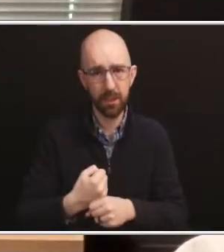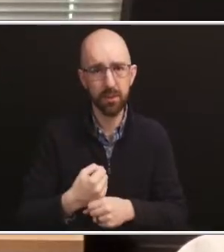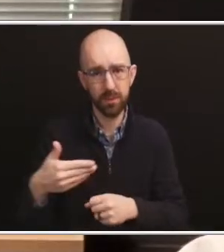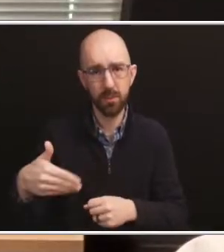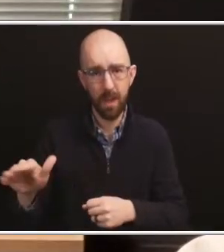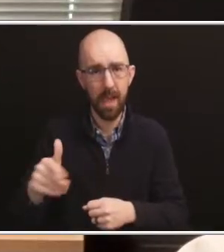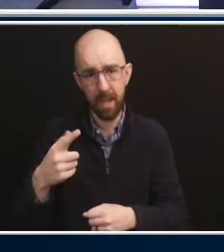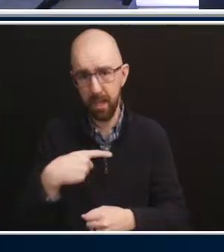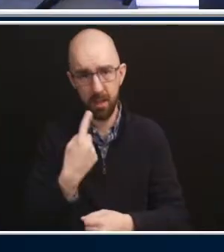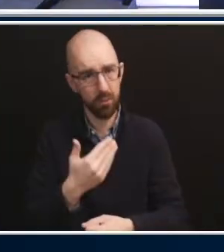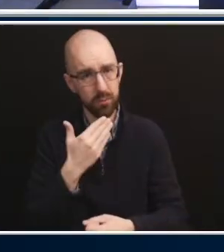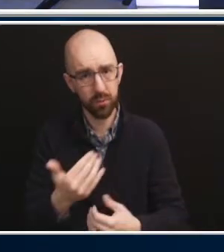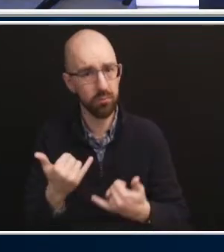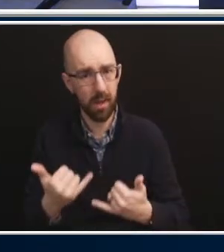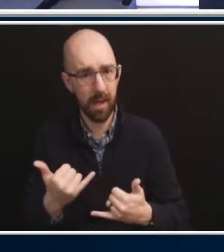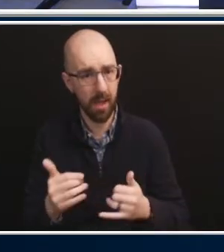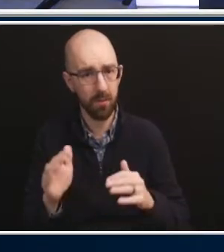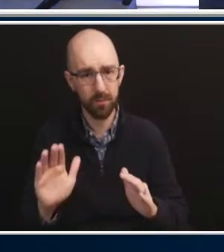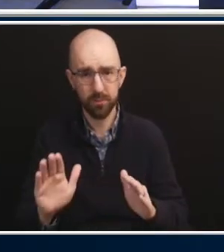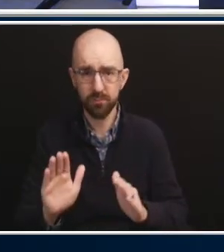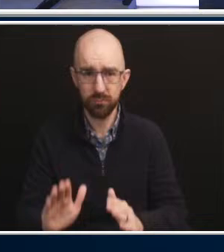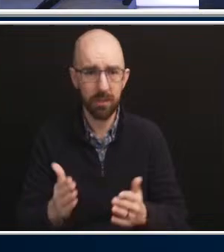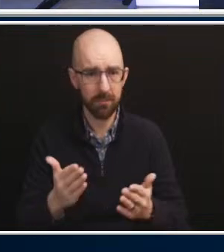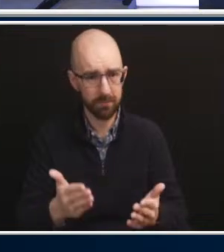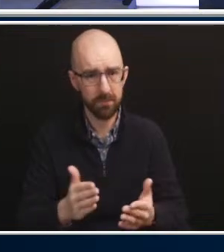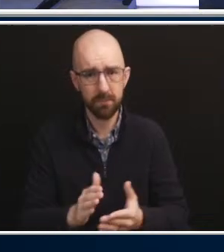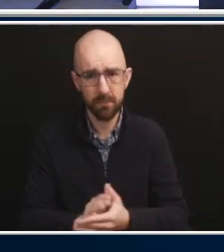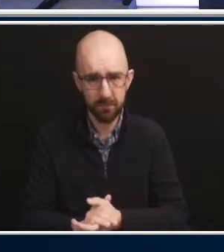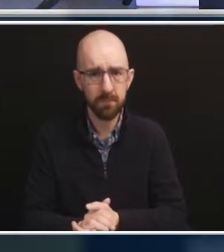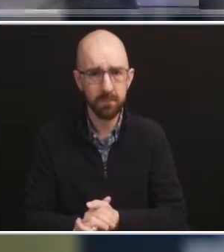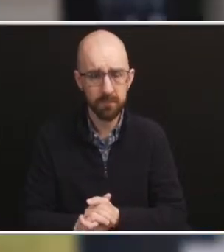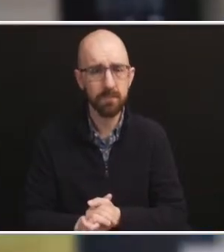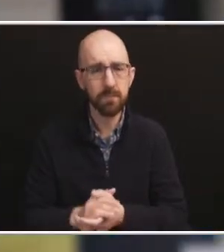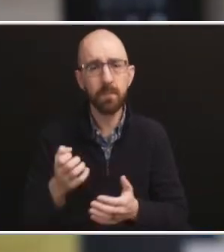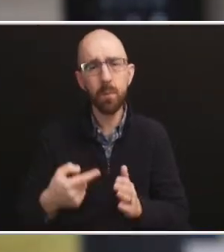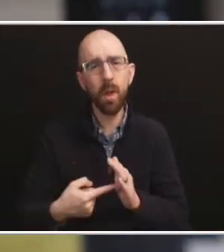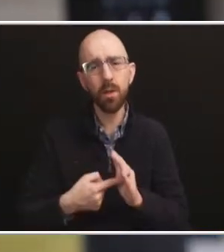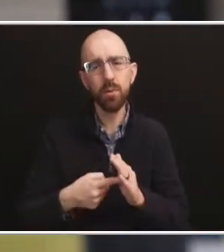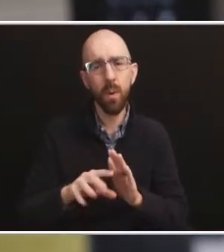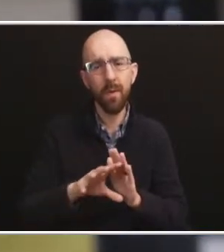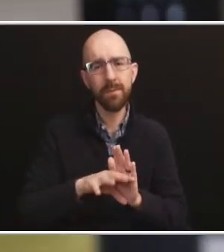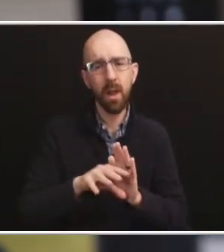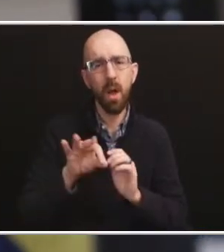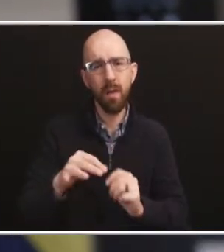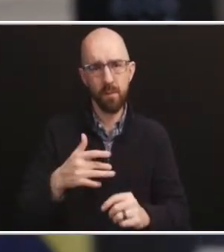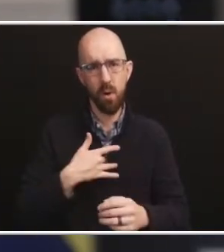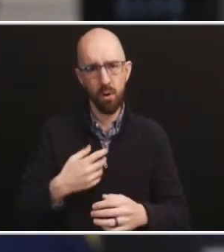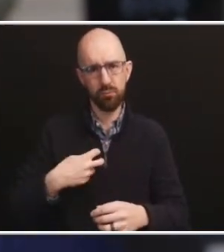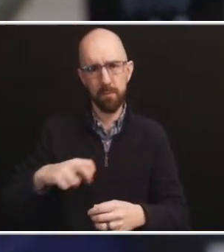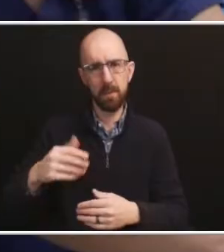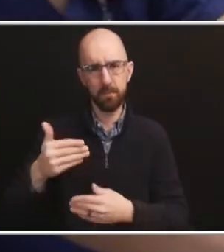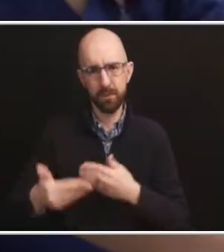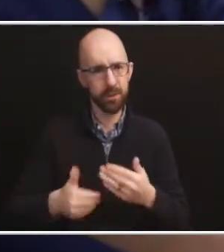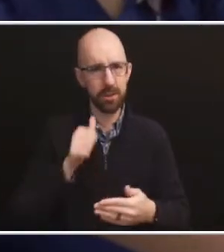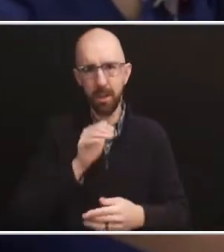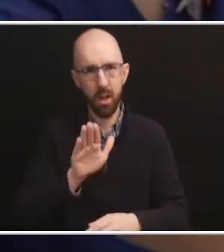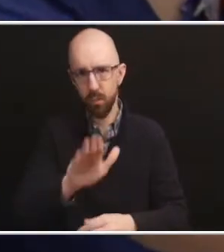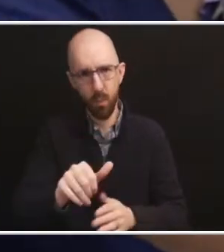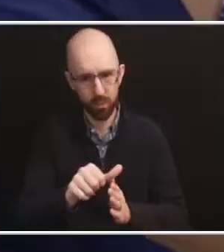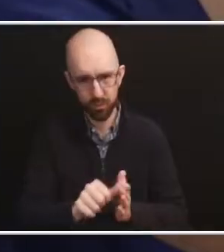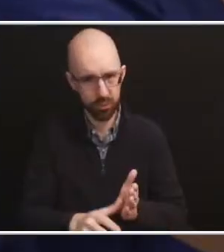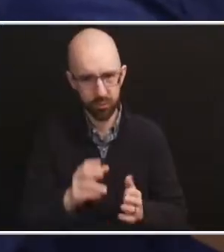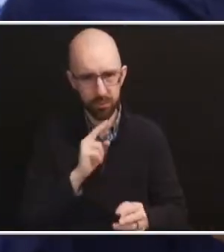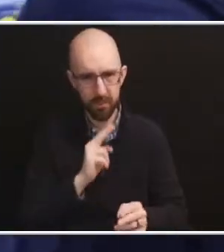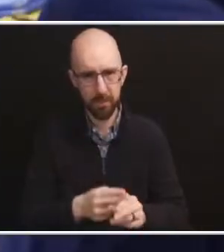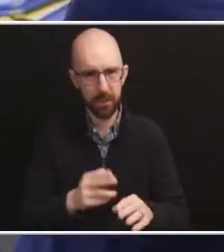really good right now. That's great. Well, we want to show some video of a heart transplant procedure. This is not your surgery, we want to mention.